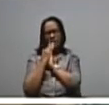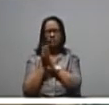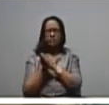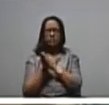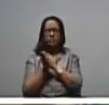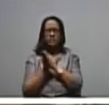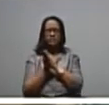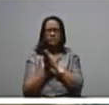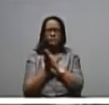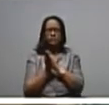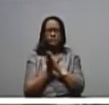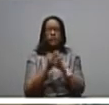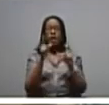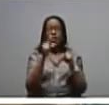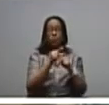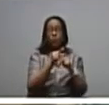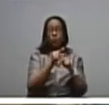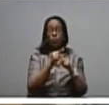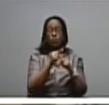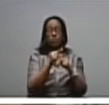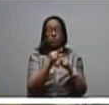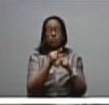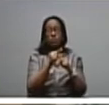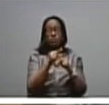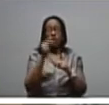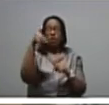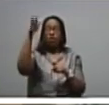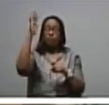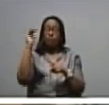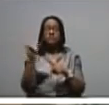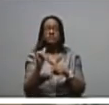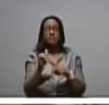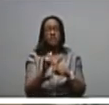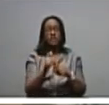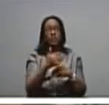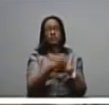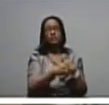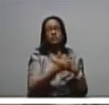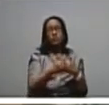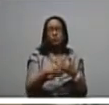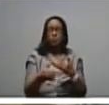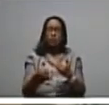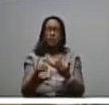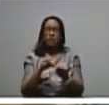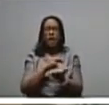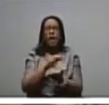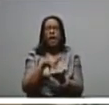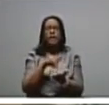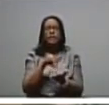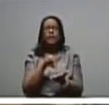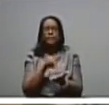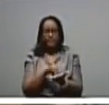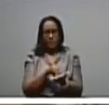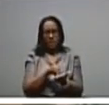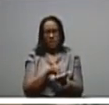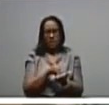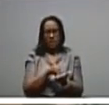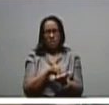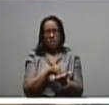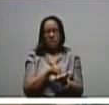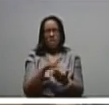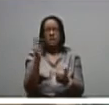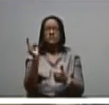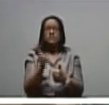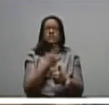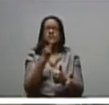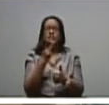the middle we have the filling of the sandwich, and that is the epistle